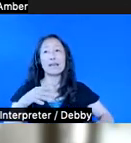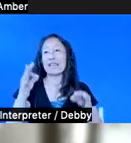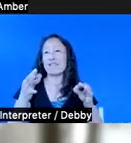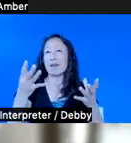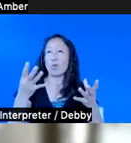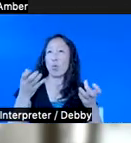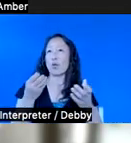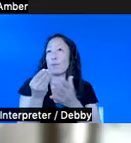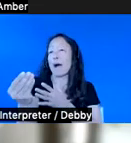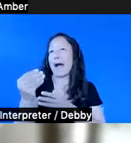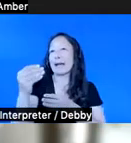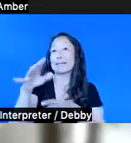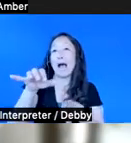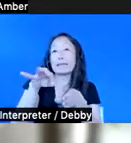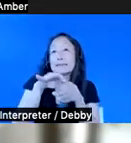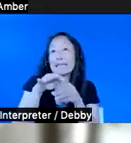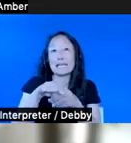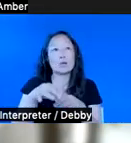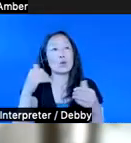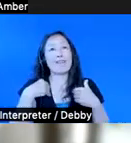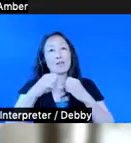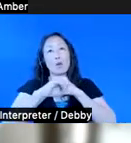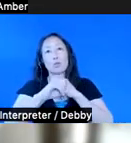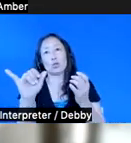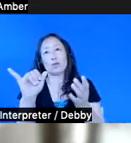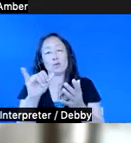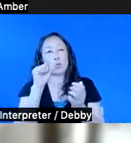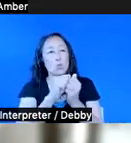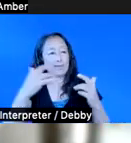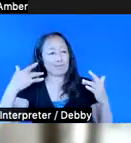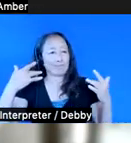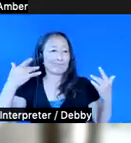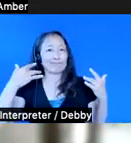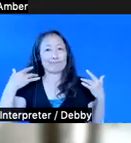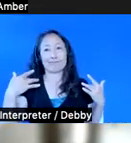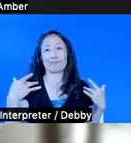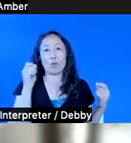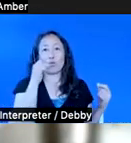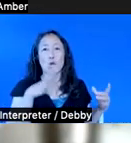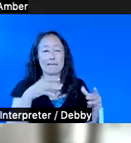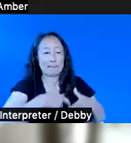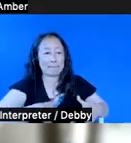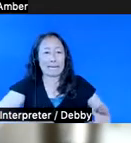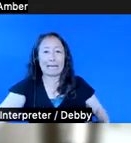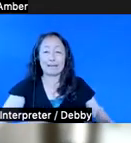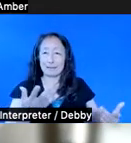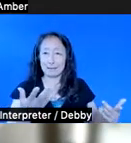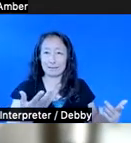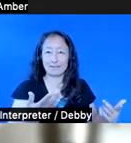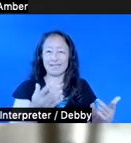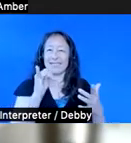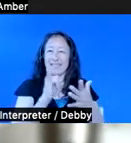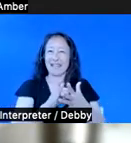that practitioner understands that that individual is not the one who caused it.